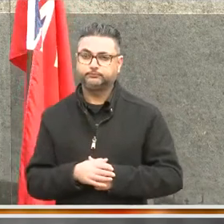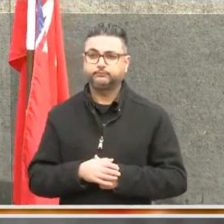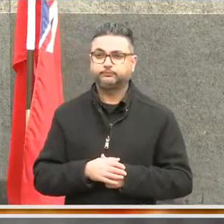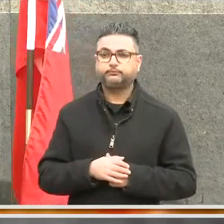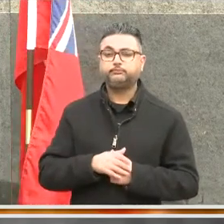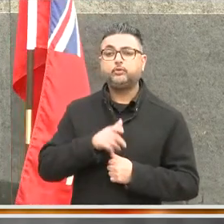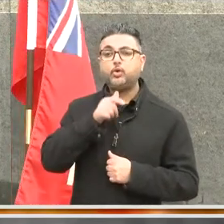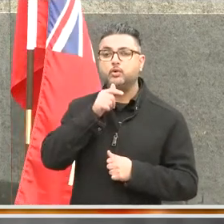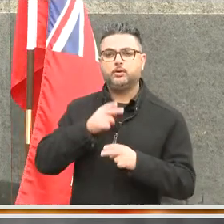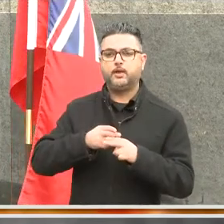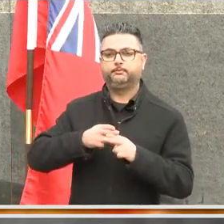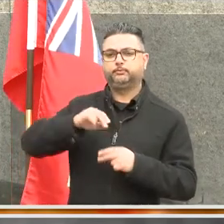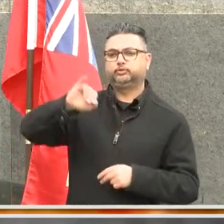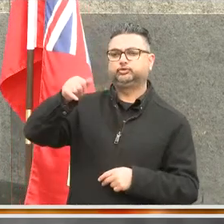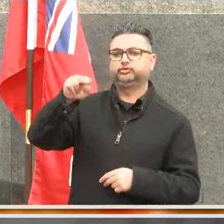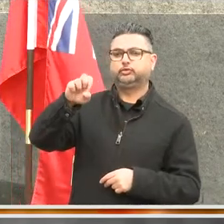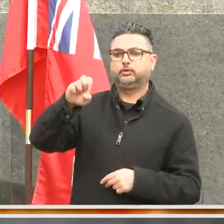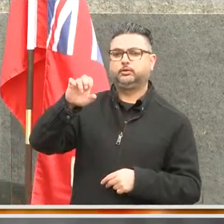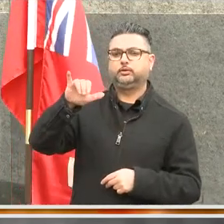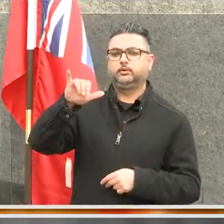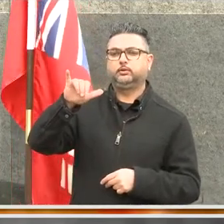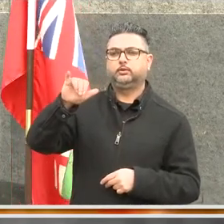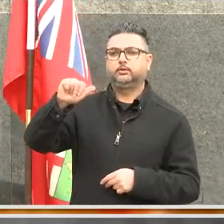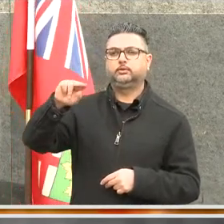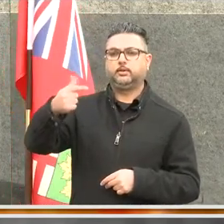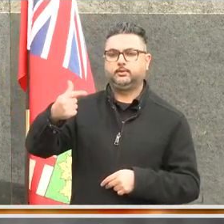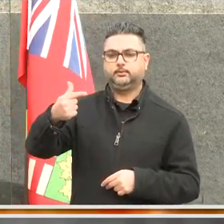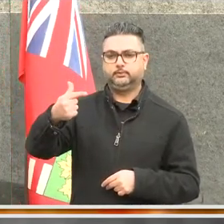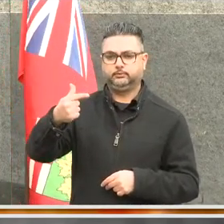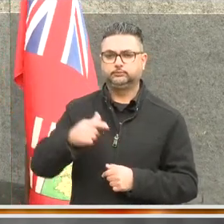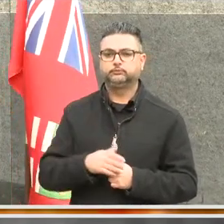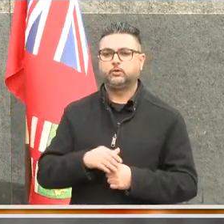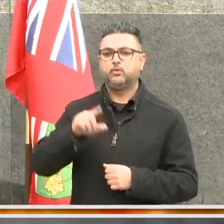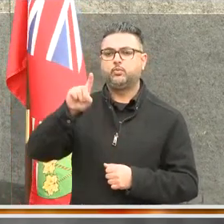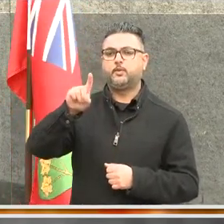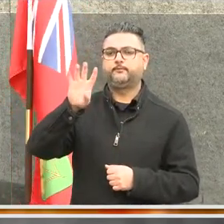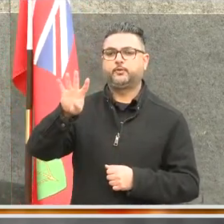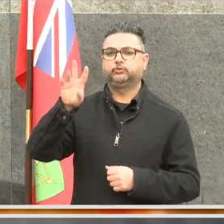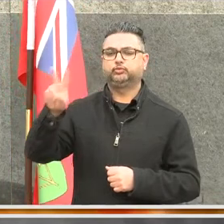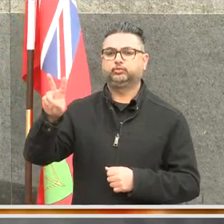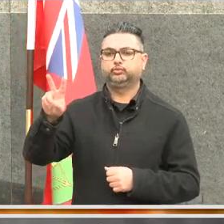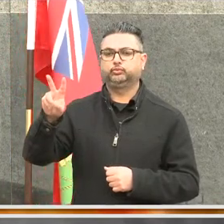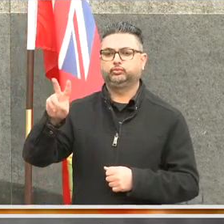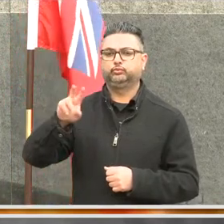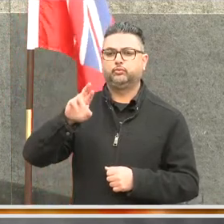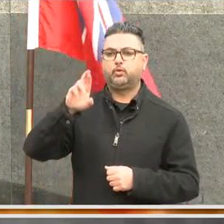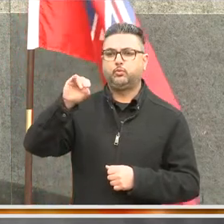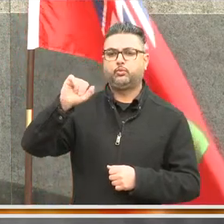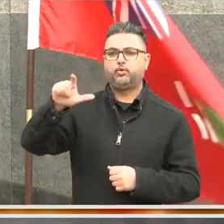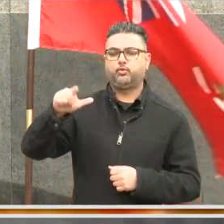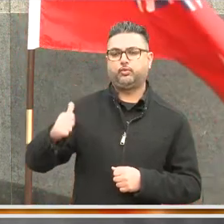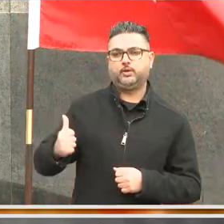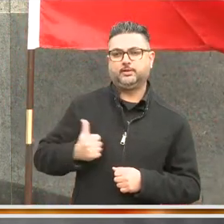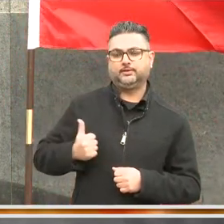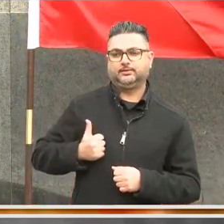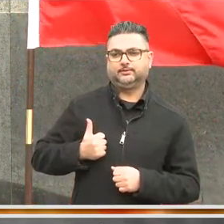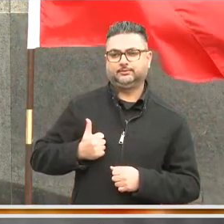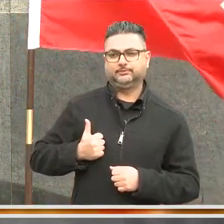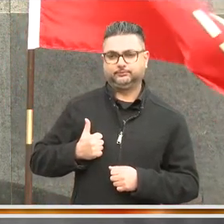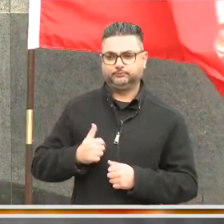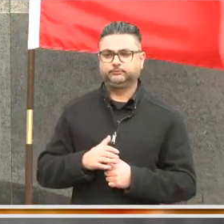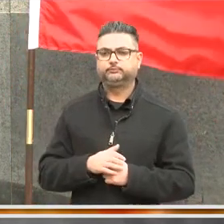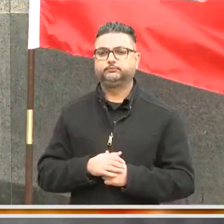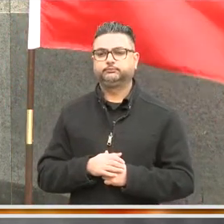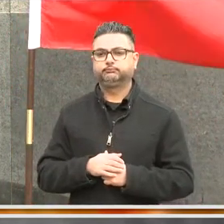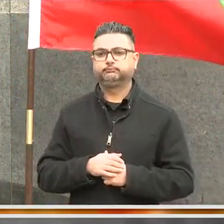Jane Yang, 142 Mirico Royal Canadian Air Cadet Squadron, and Master Warrant Officer Audrey Chen. La